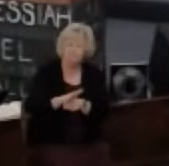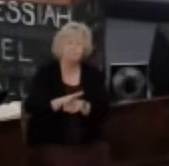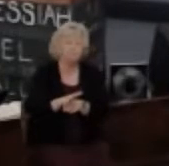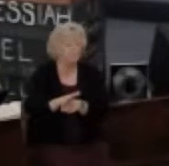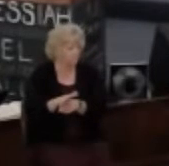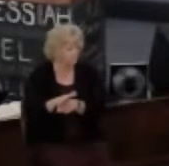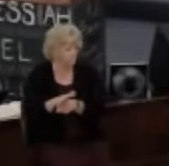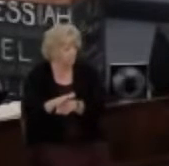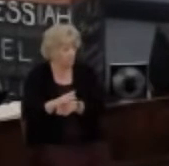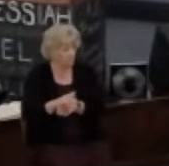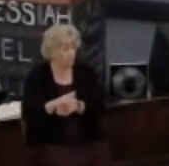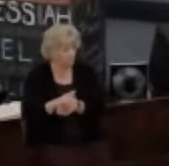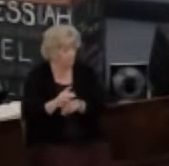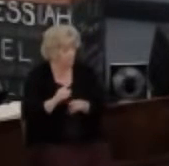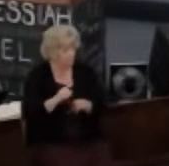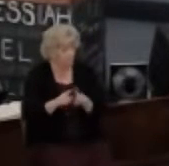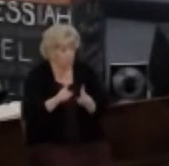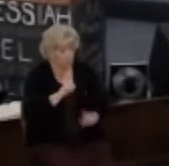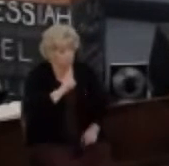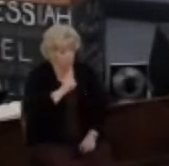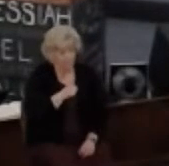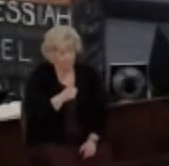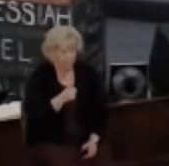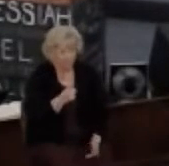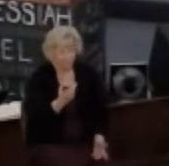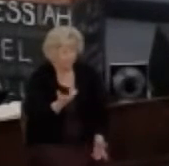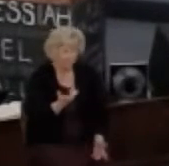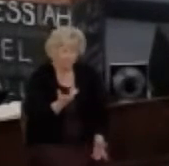But the reality is we lack it.